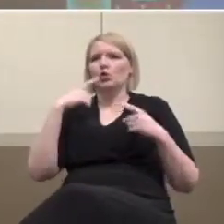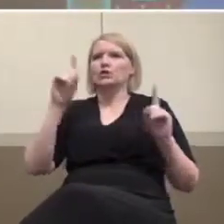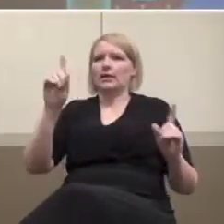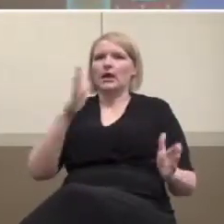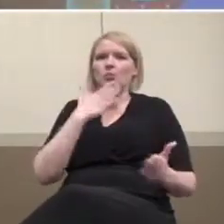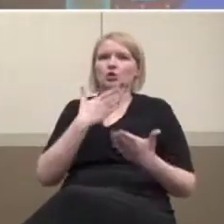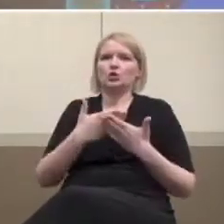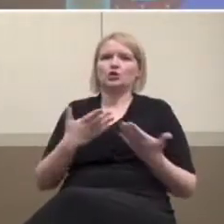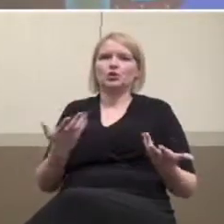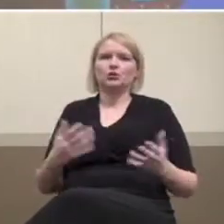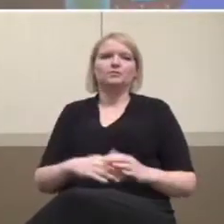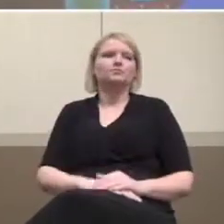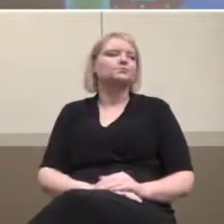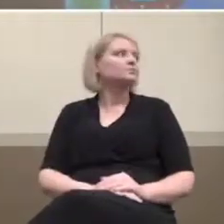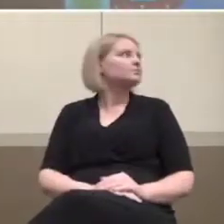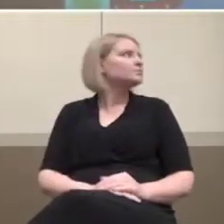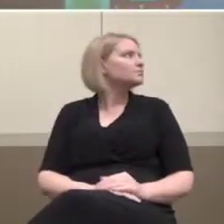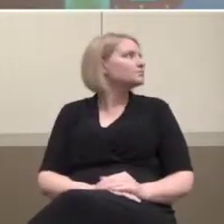well.